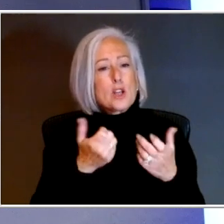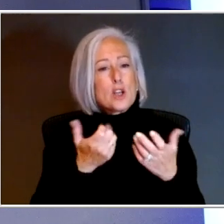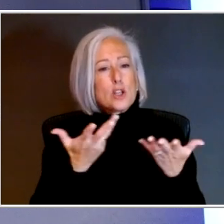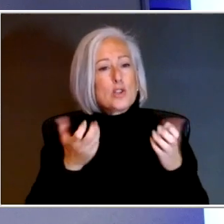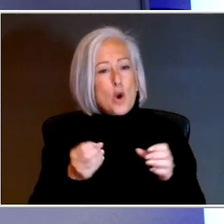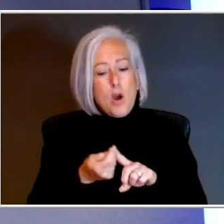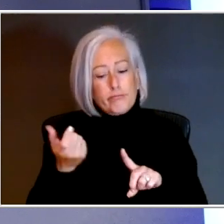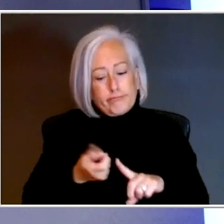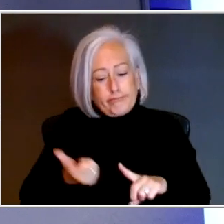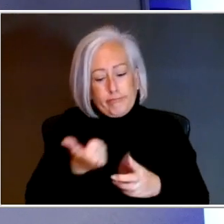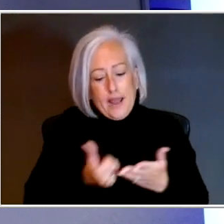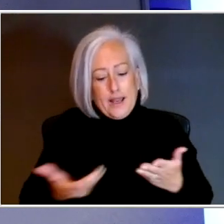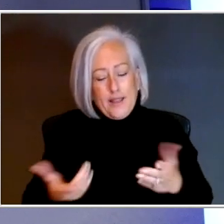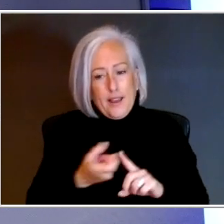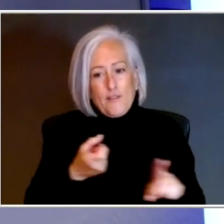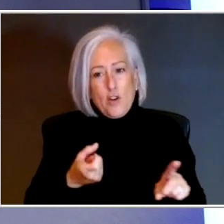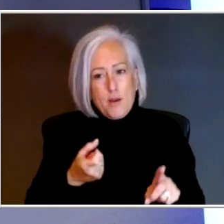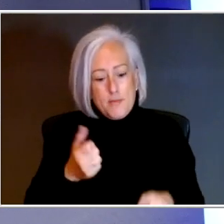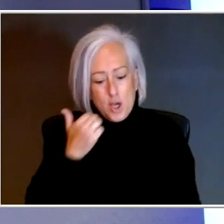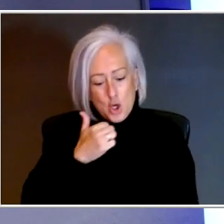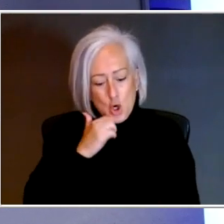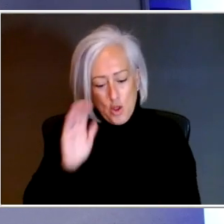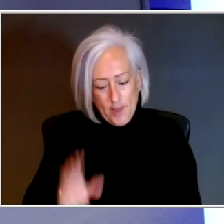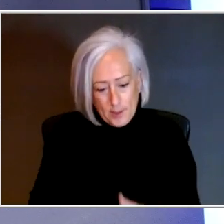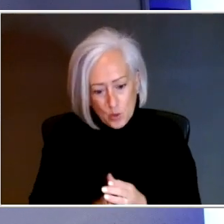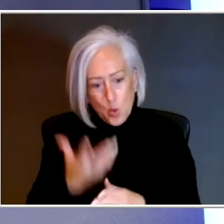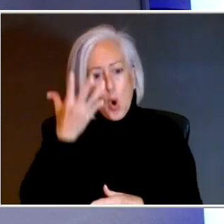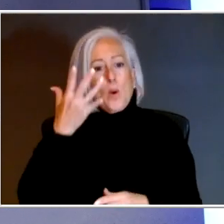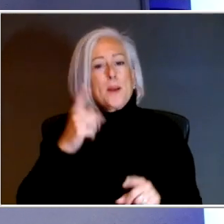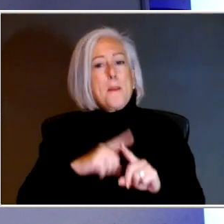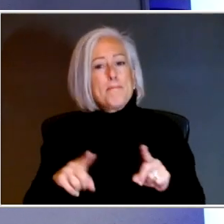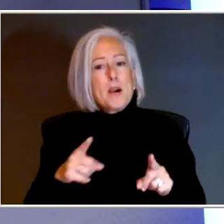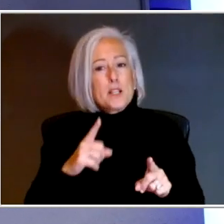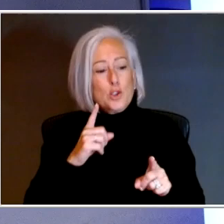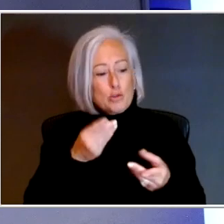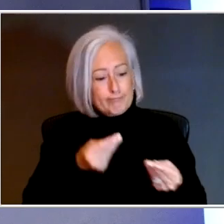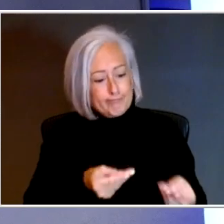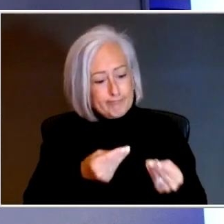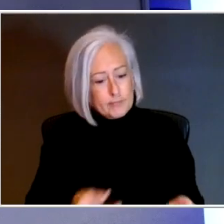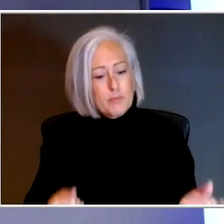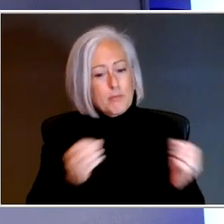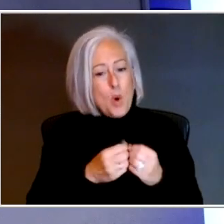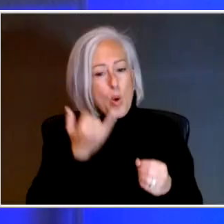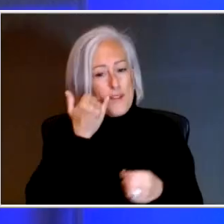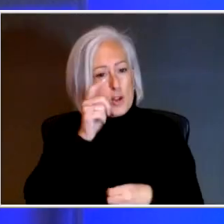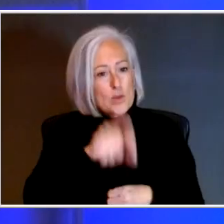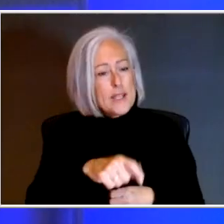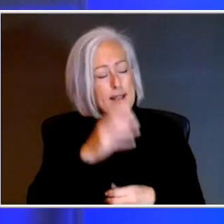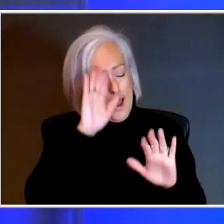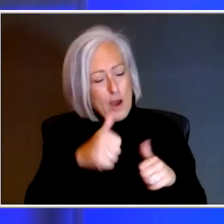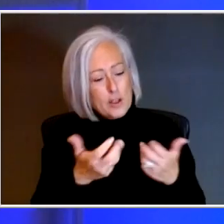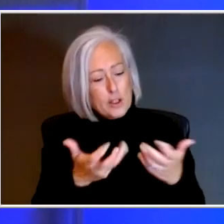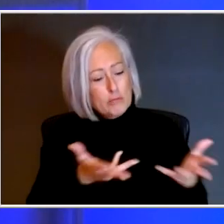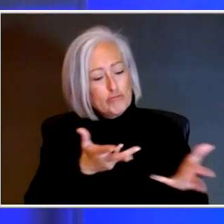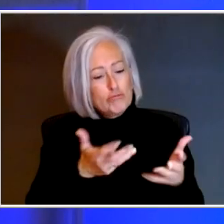growing body, but you also you want to make sure you're replenishing it if they need it. So how do you talk with parents about that? Yeah,